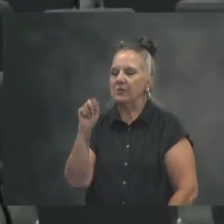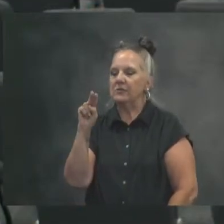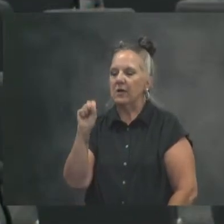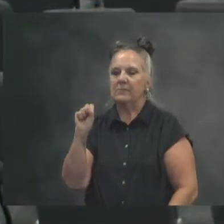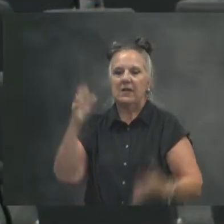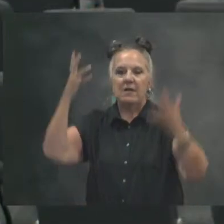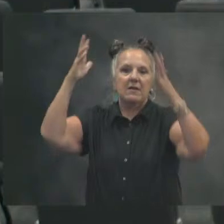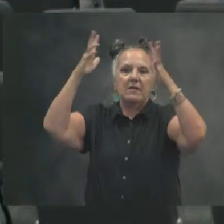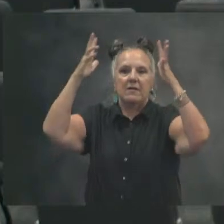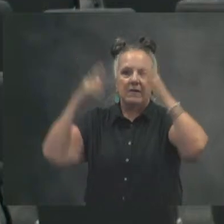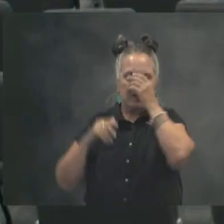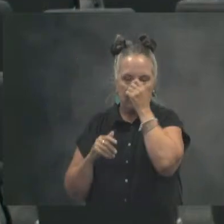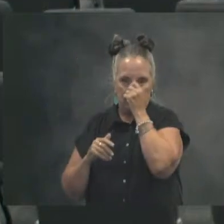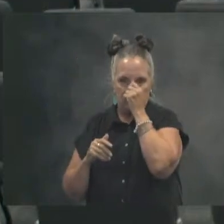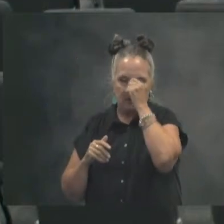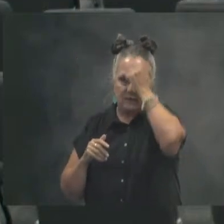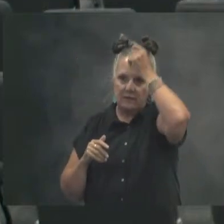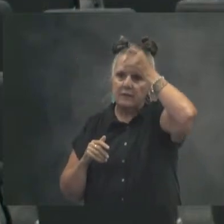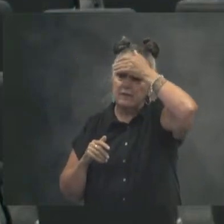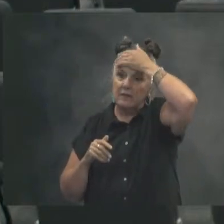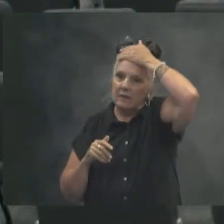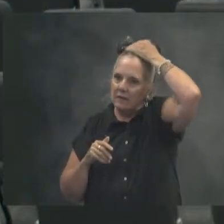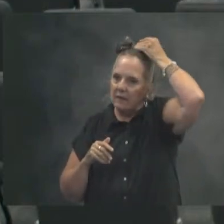forward to address the board?